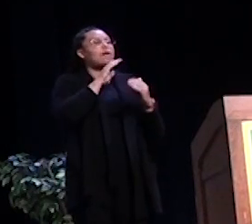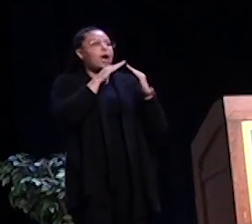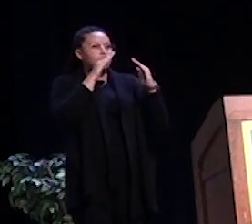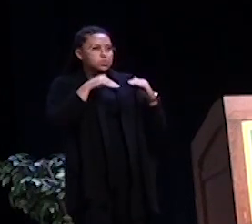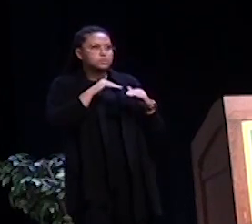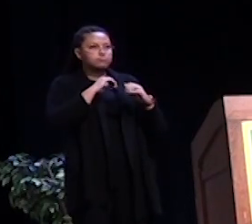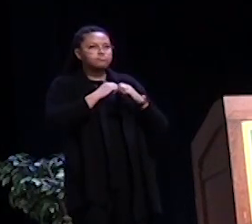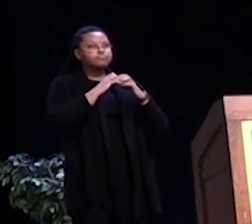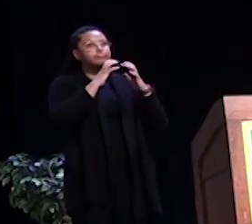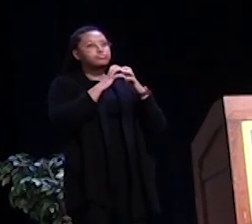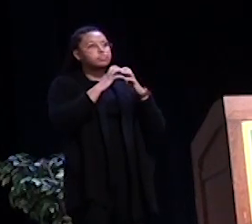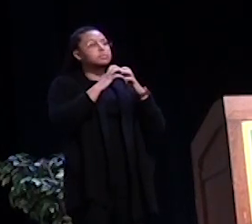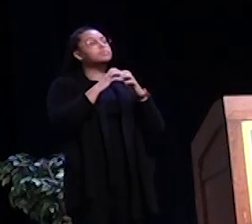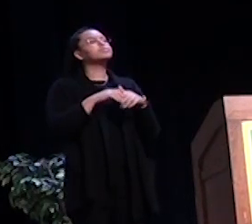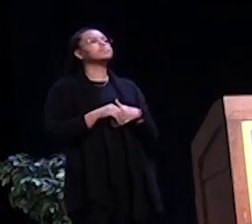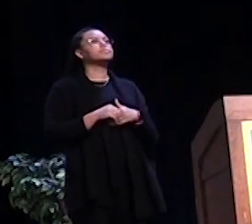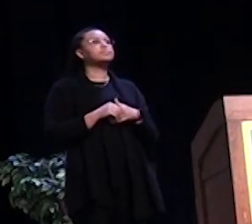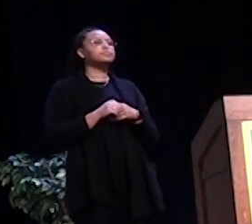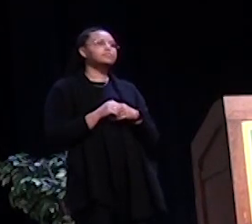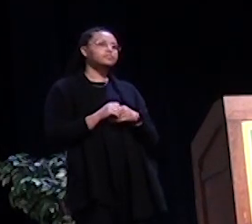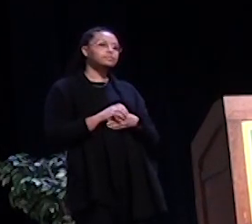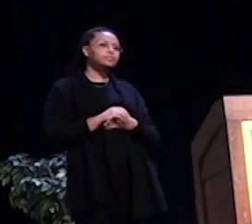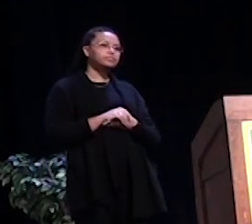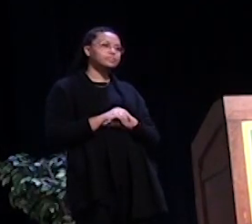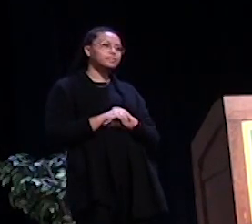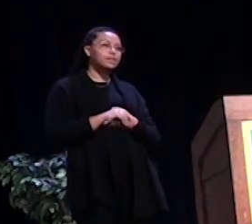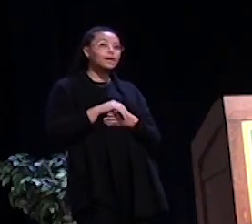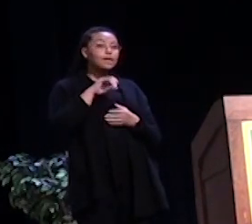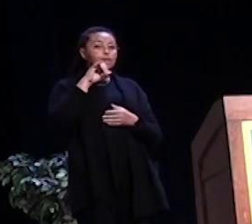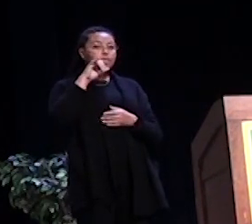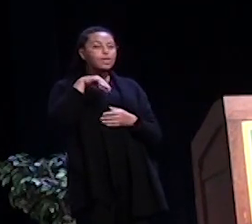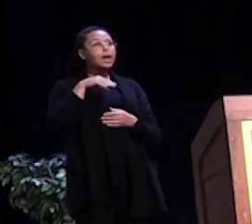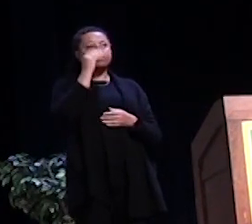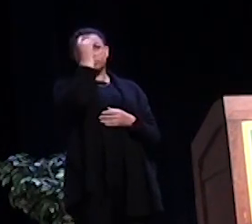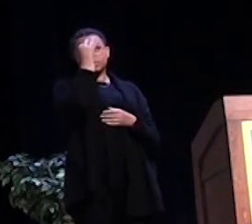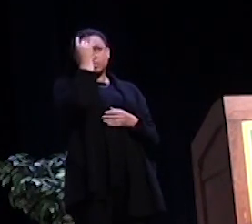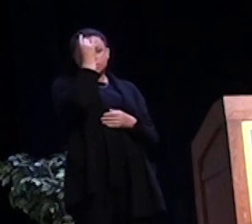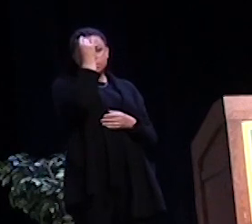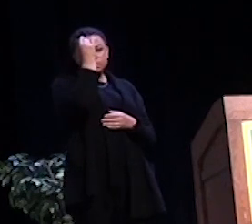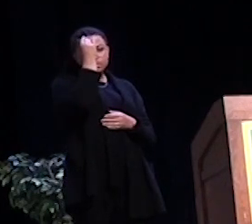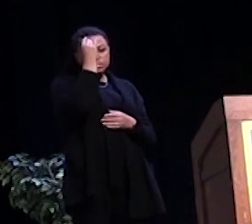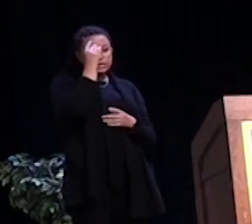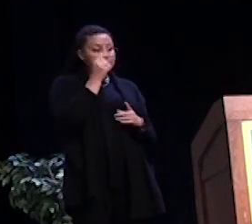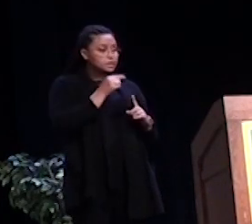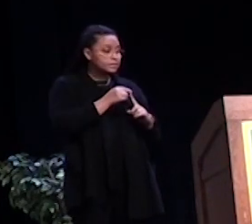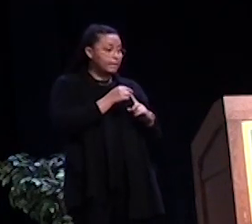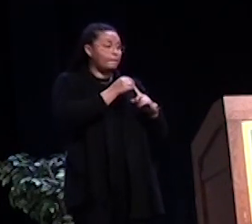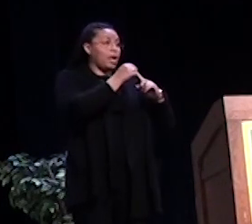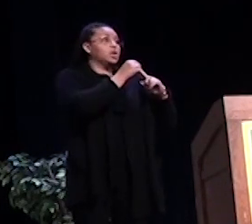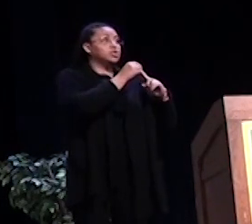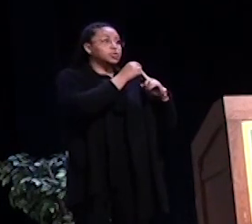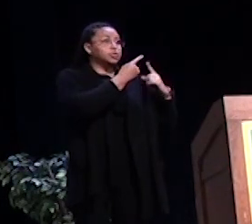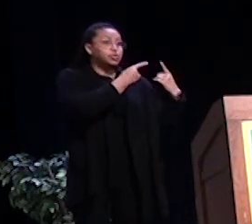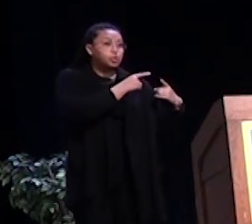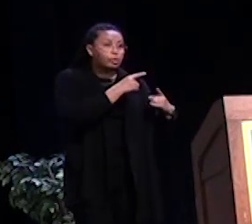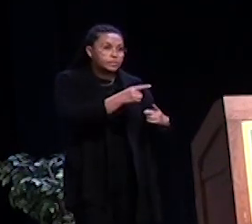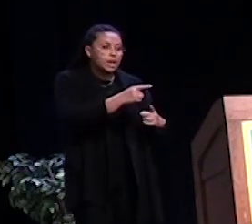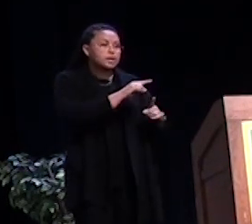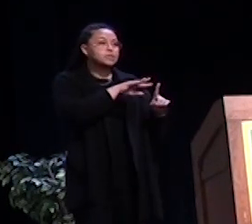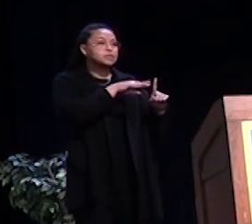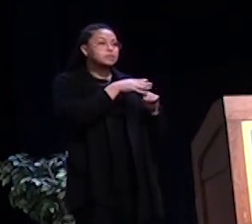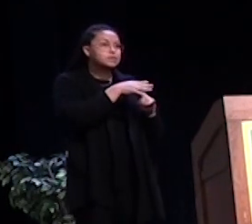our community that are specifically focused for seniors. And that takes into consideration the unique circumstances of seniors,